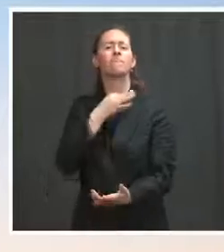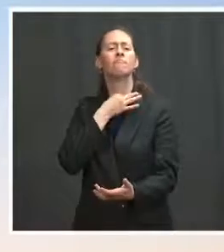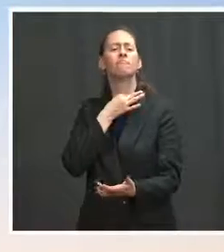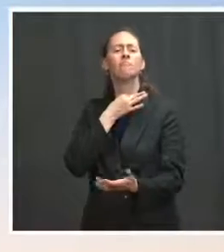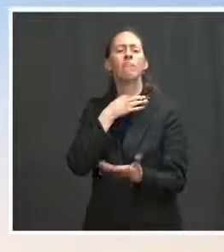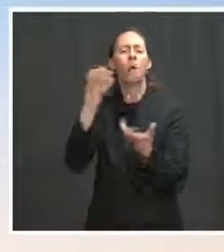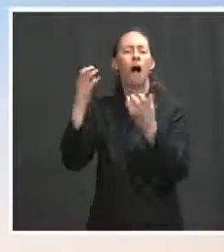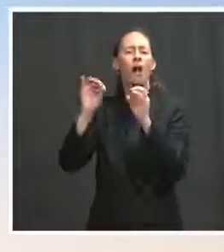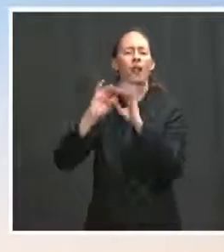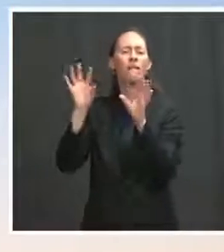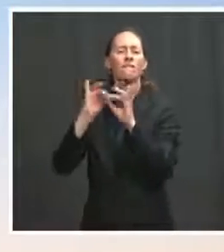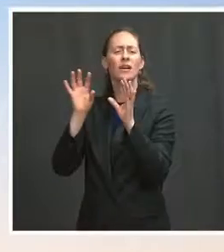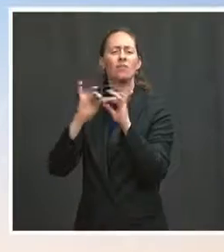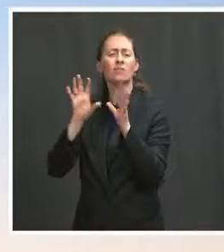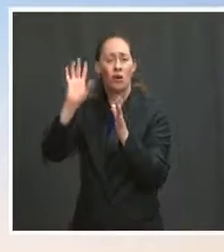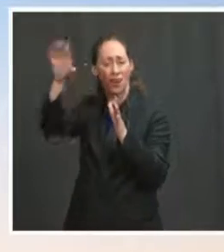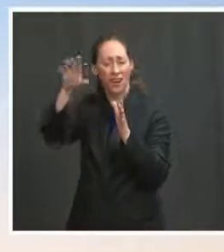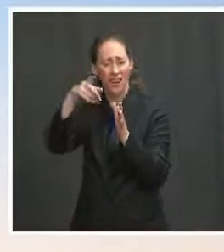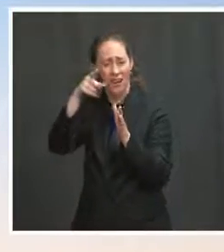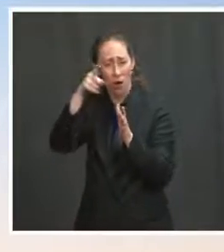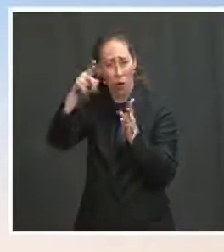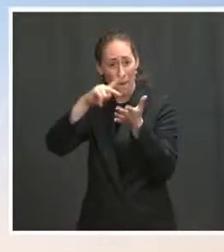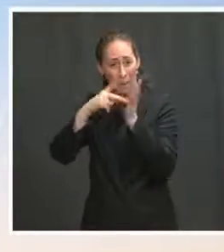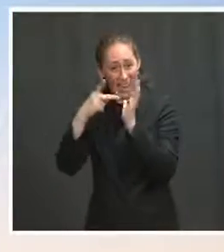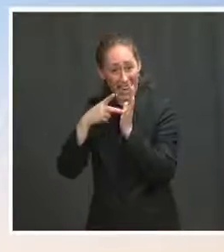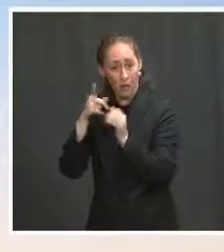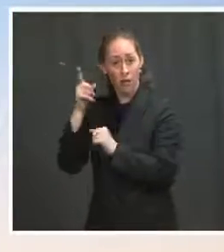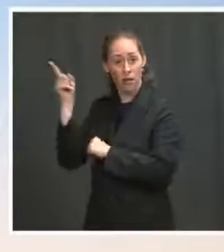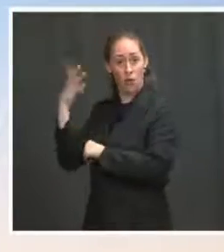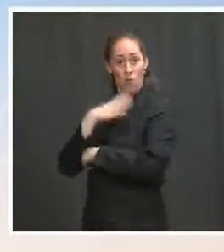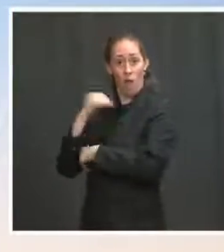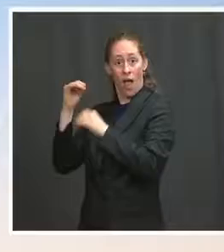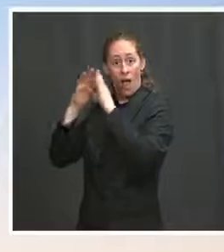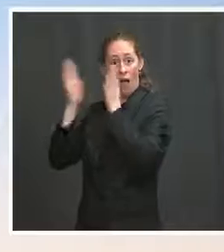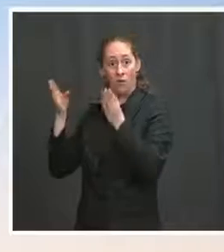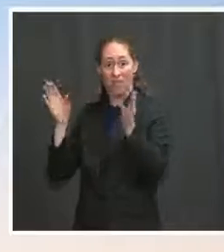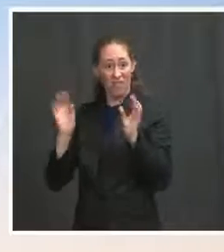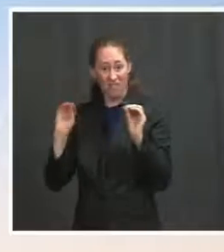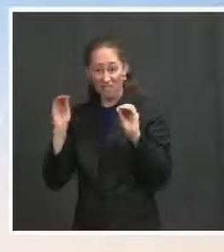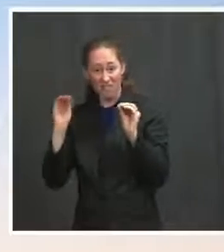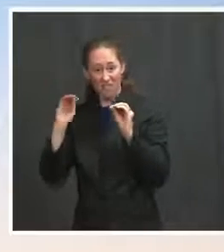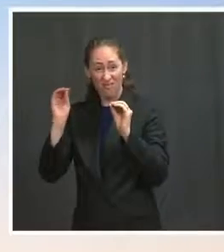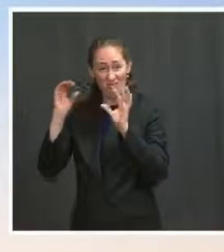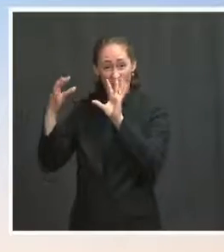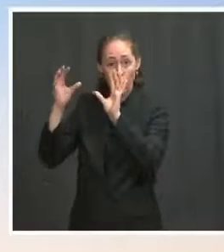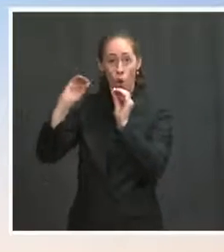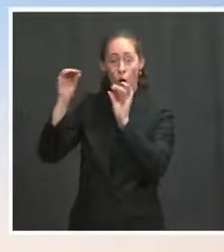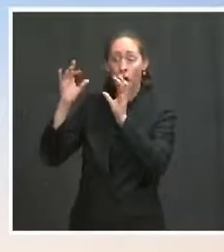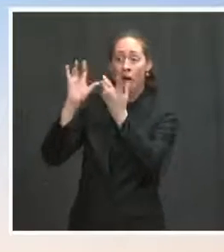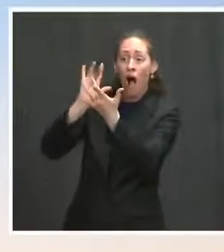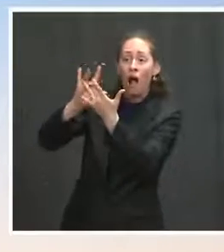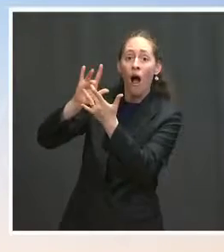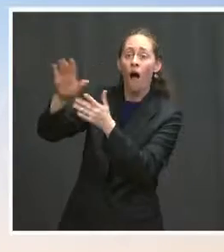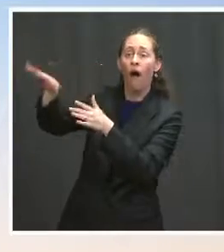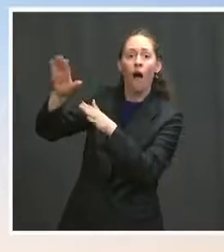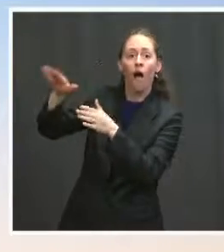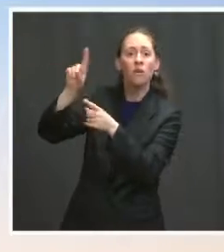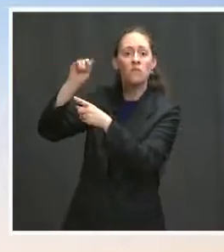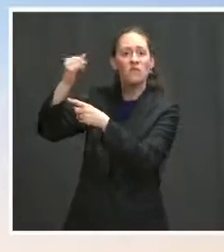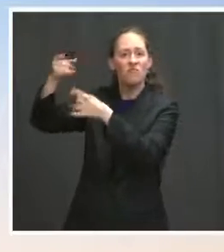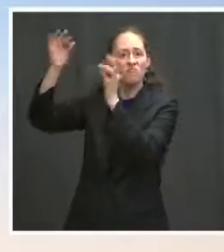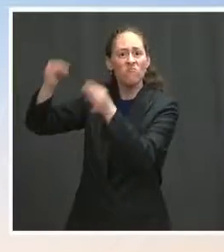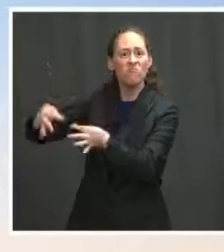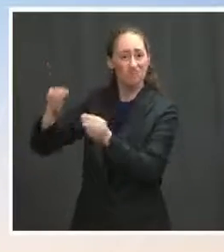Are you saying that the White House had no contact with the Justice Department about this decision to move forward in